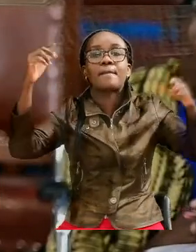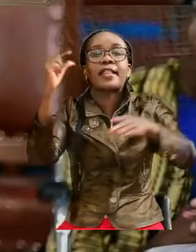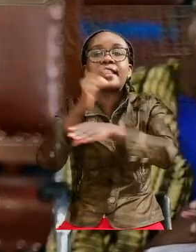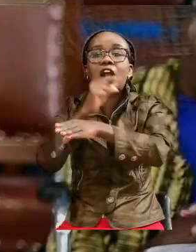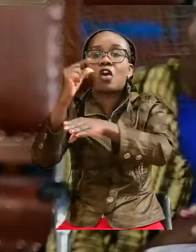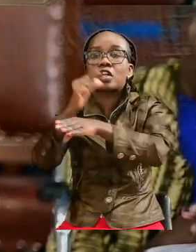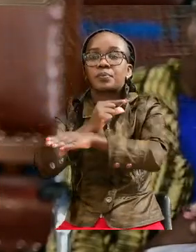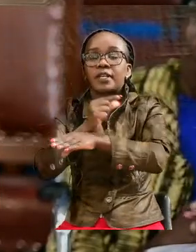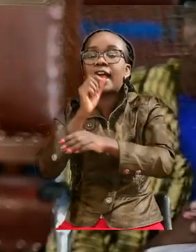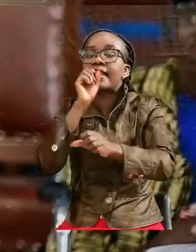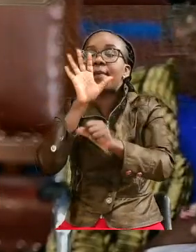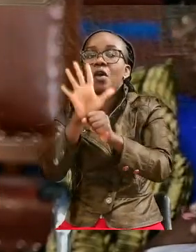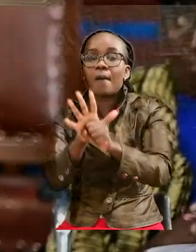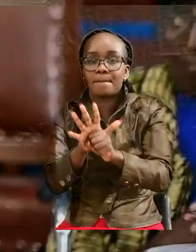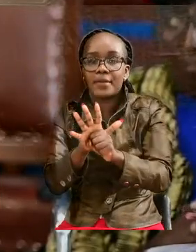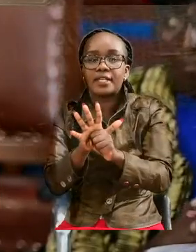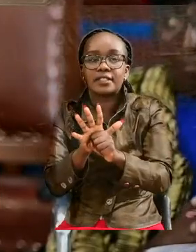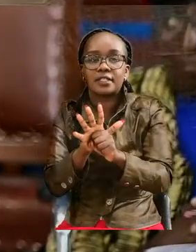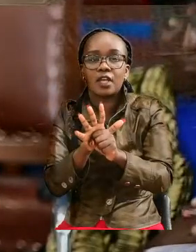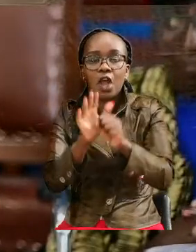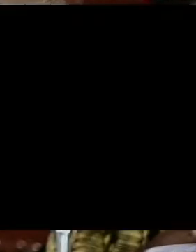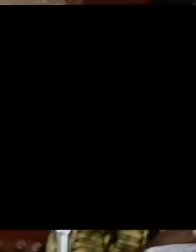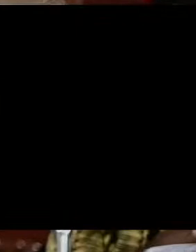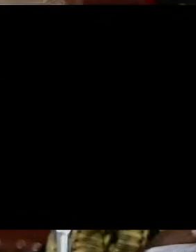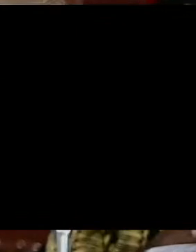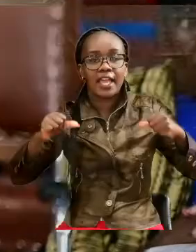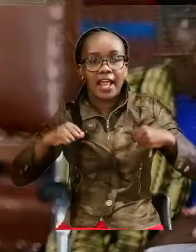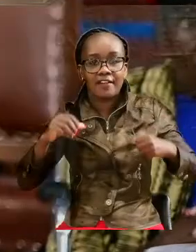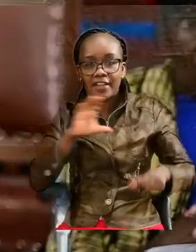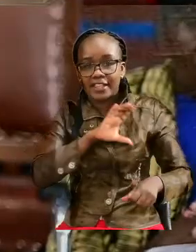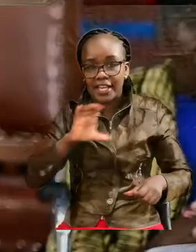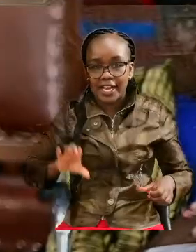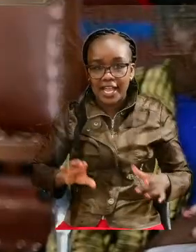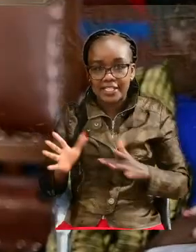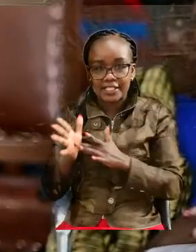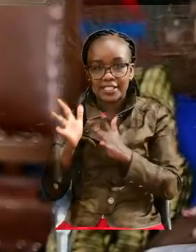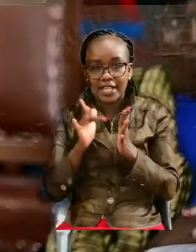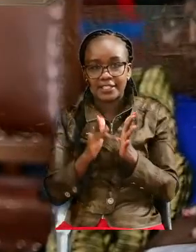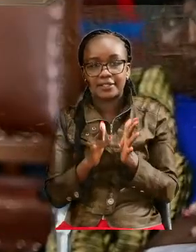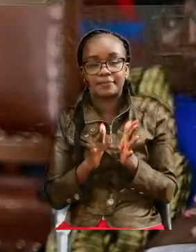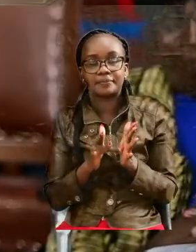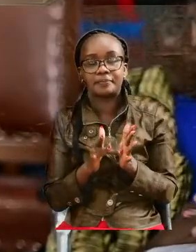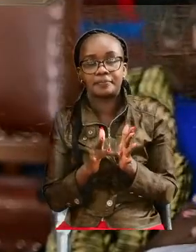the promise of the life that is in Christ Jesus.